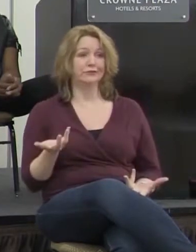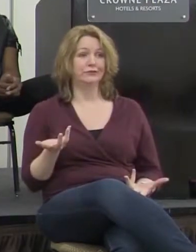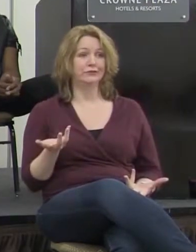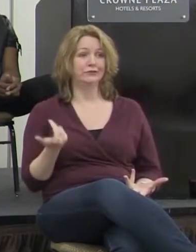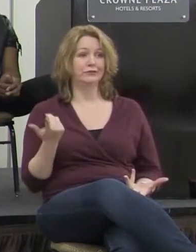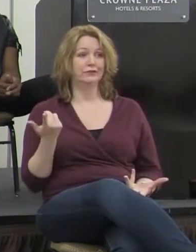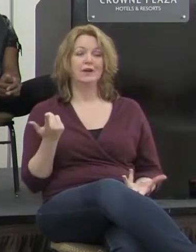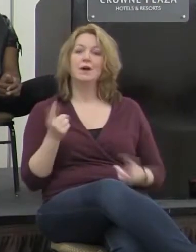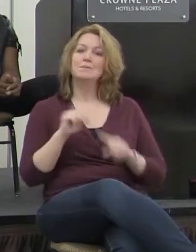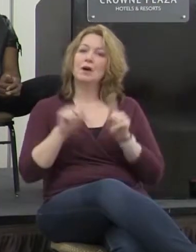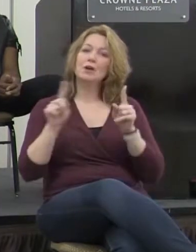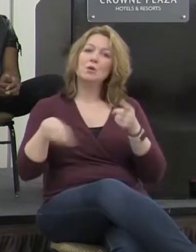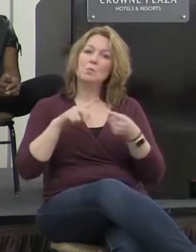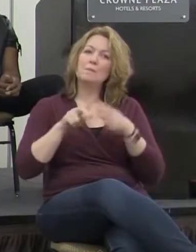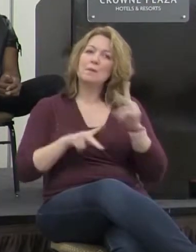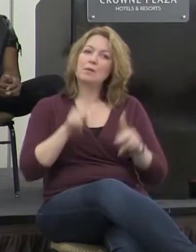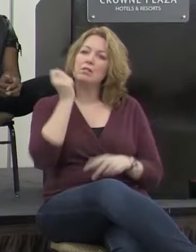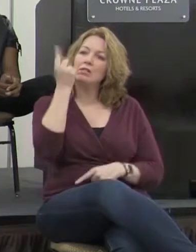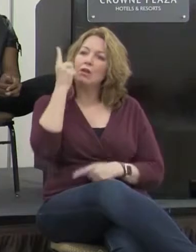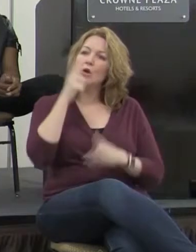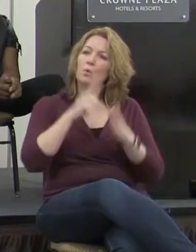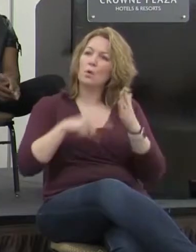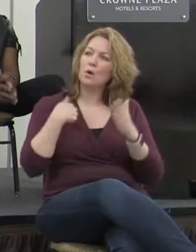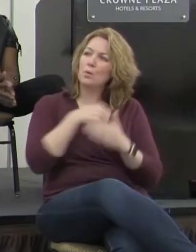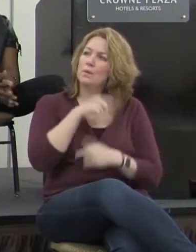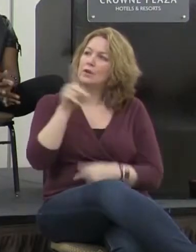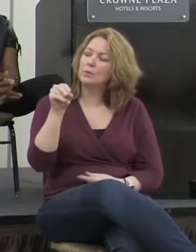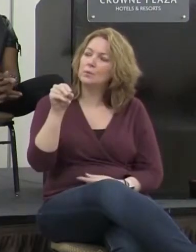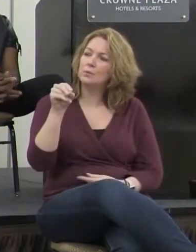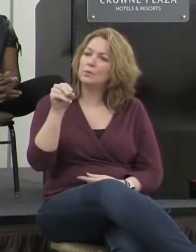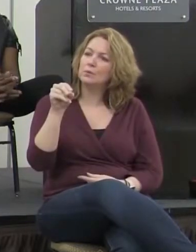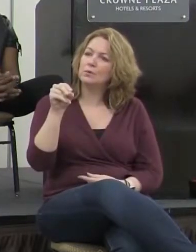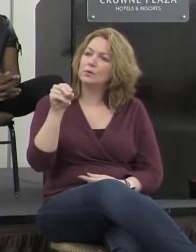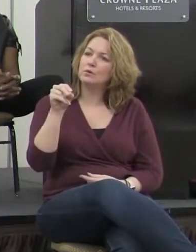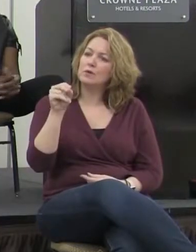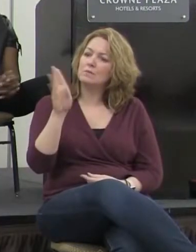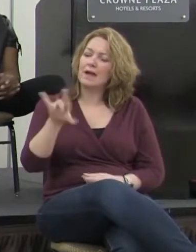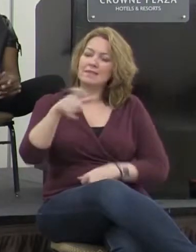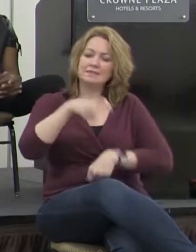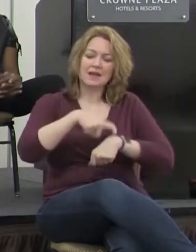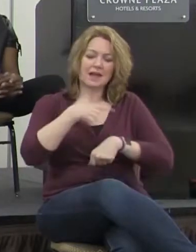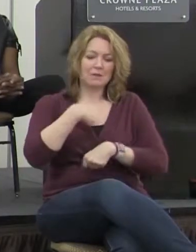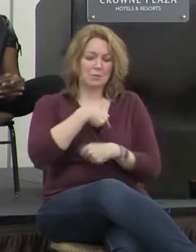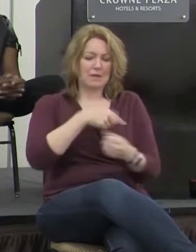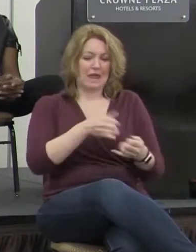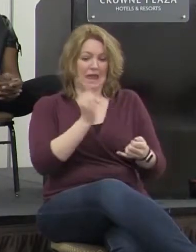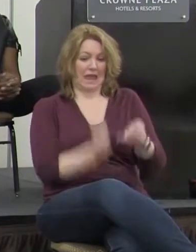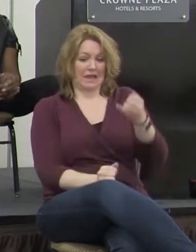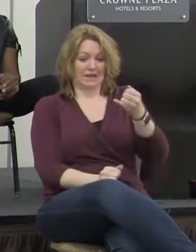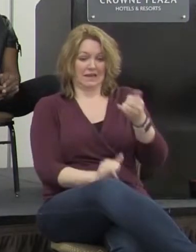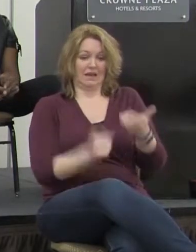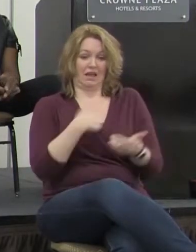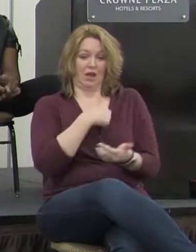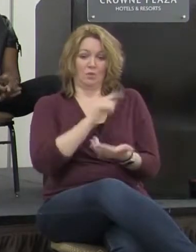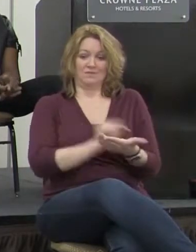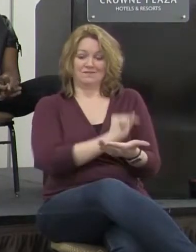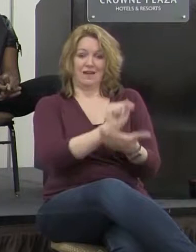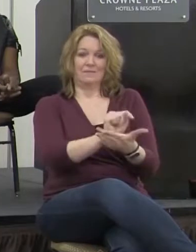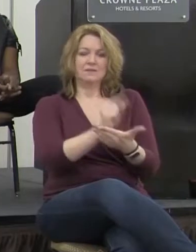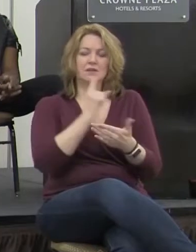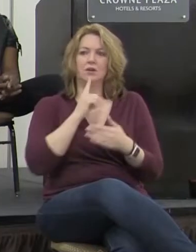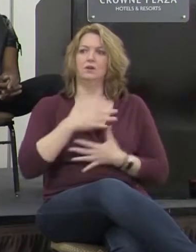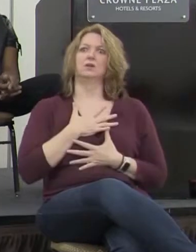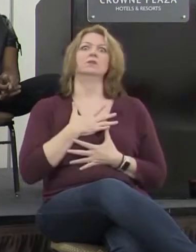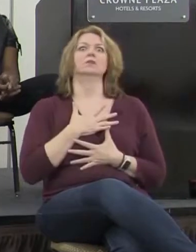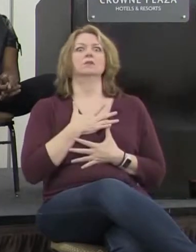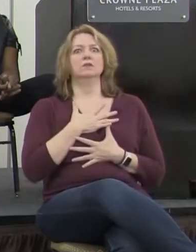had when people realized what we were doing, by the time we ended our scene, they said that was one